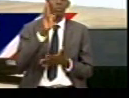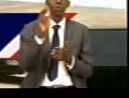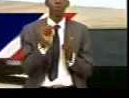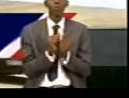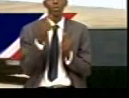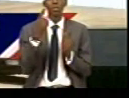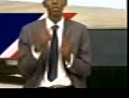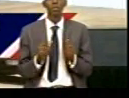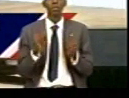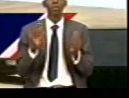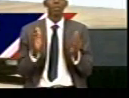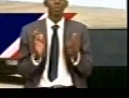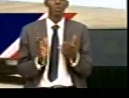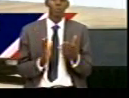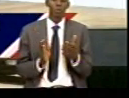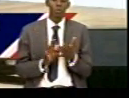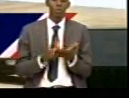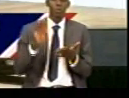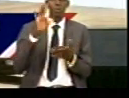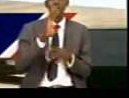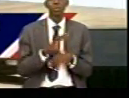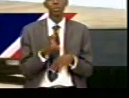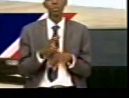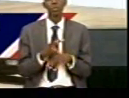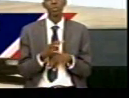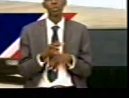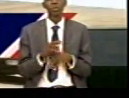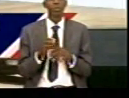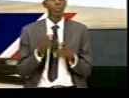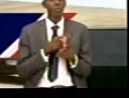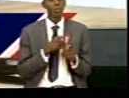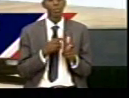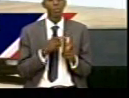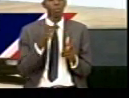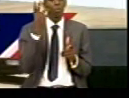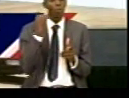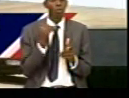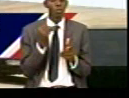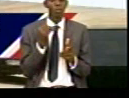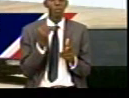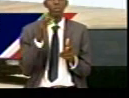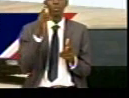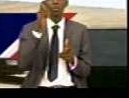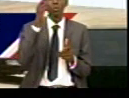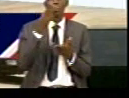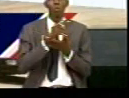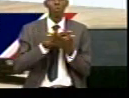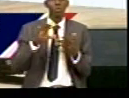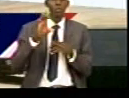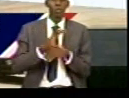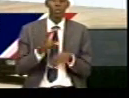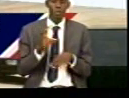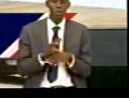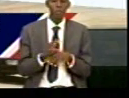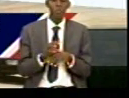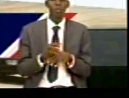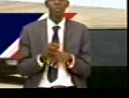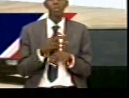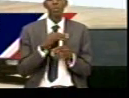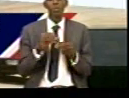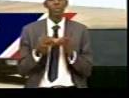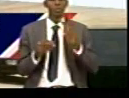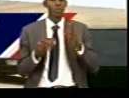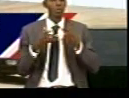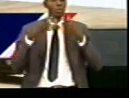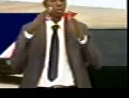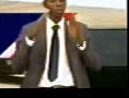church. Understand? Godly church, governed church, glorious church. You